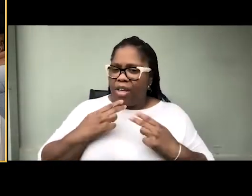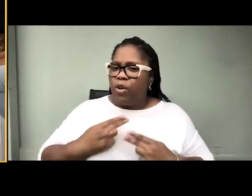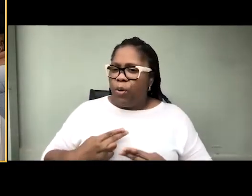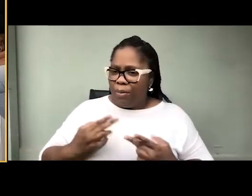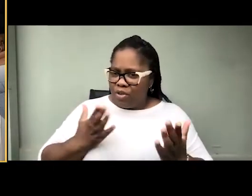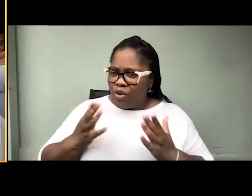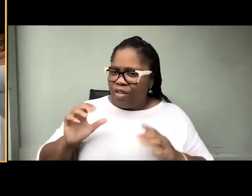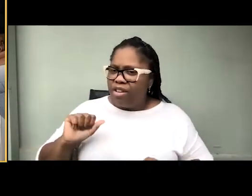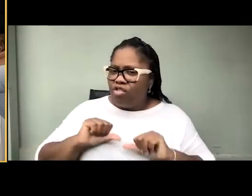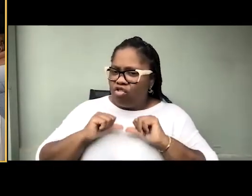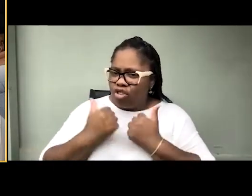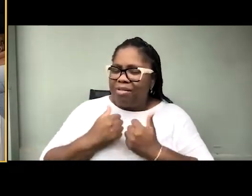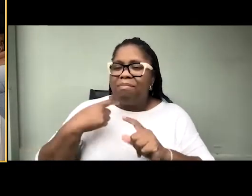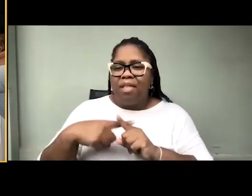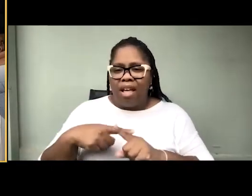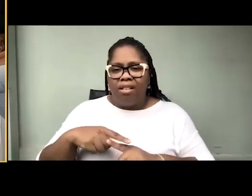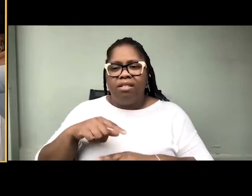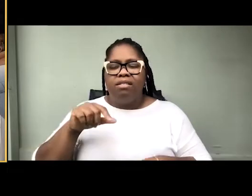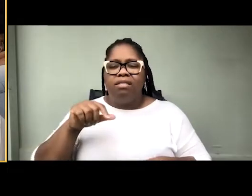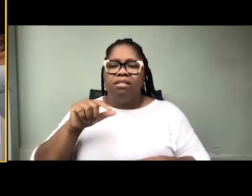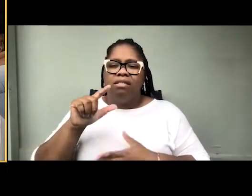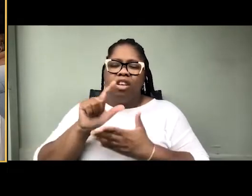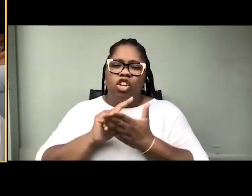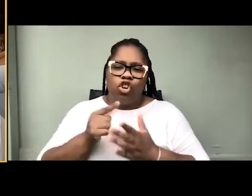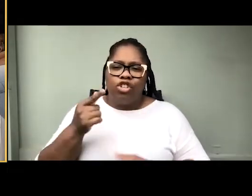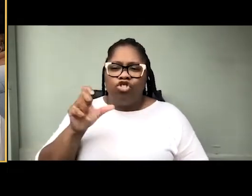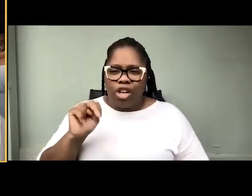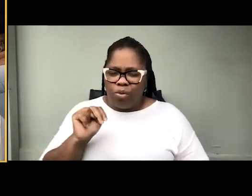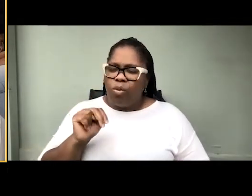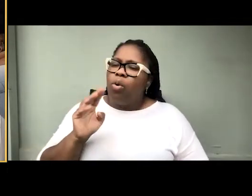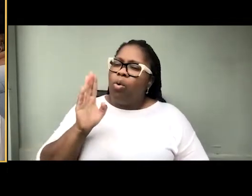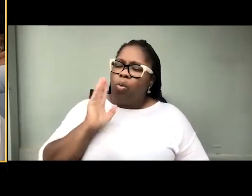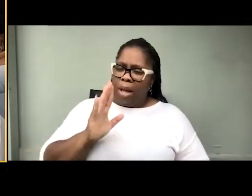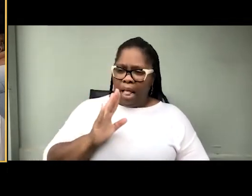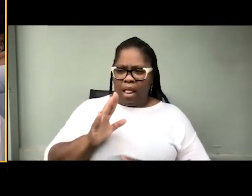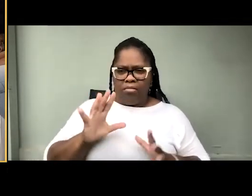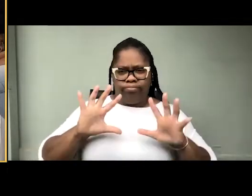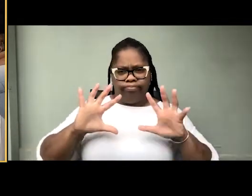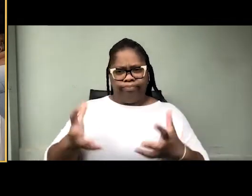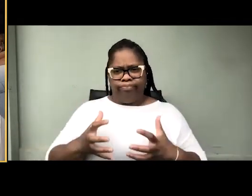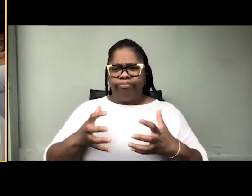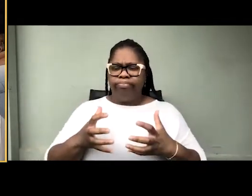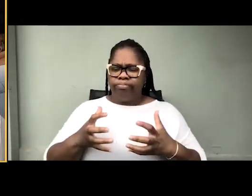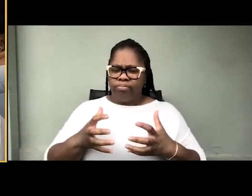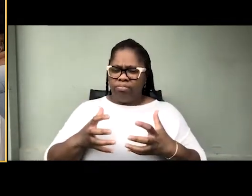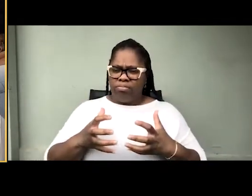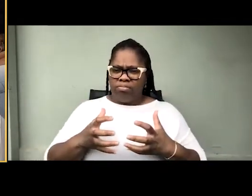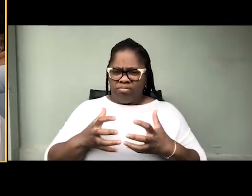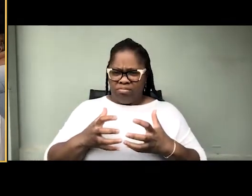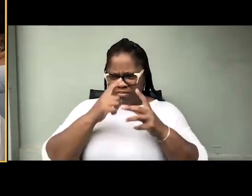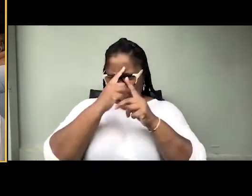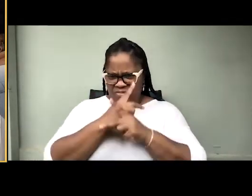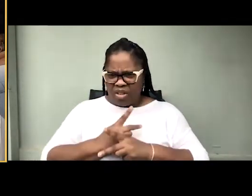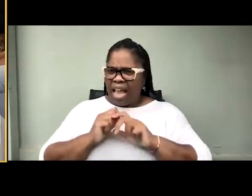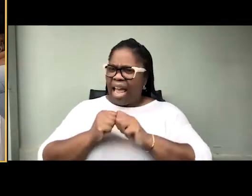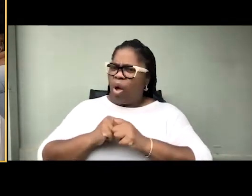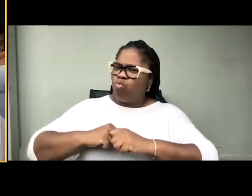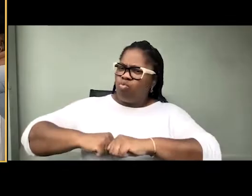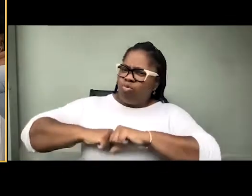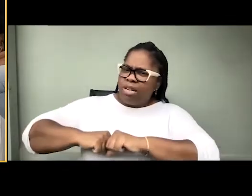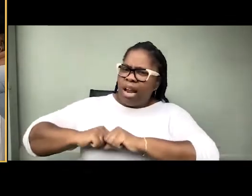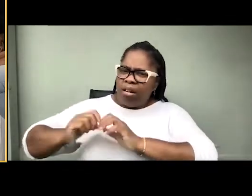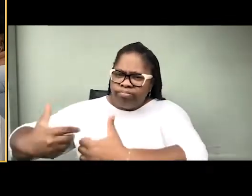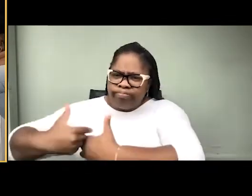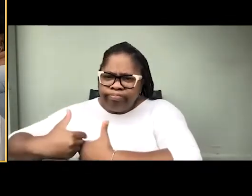well as the Attorney General, to collectively protect older adults from various forms of